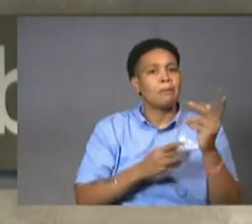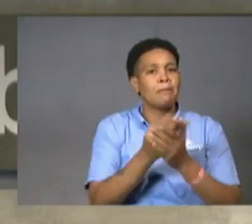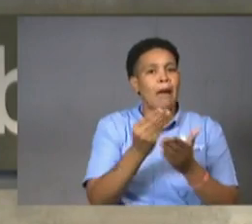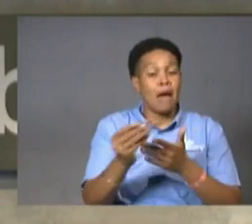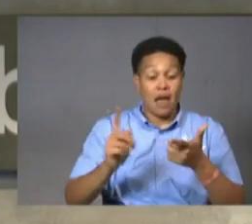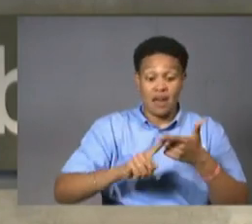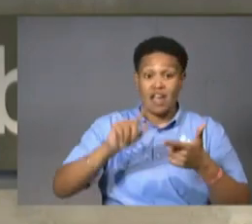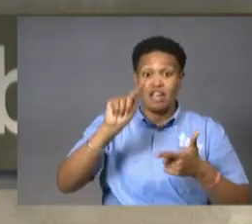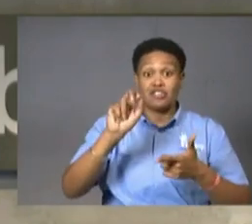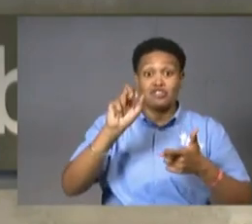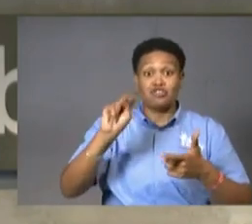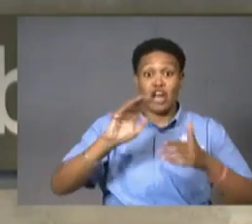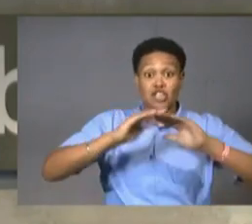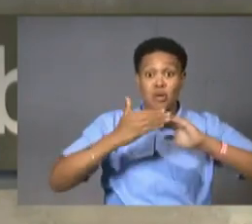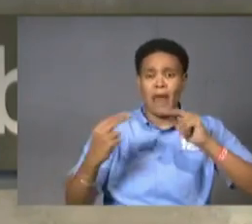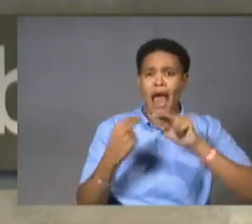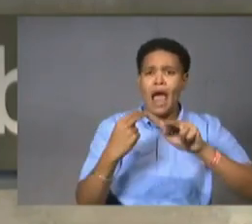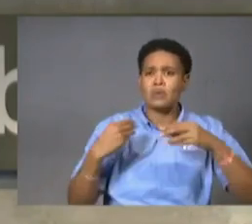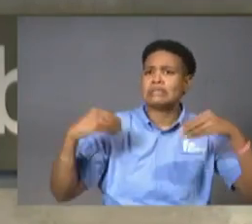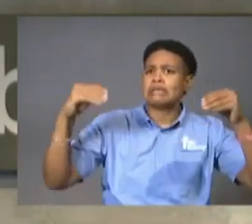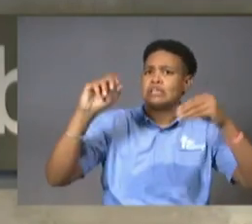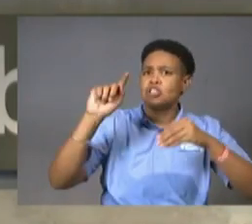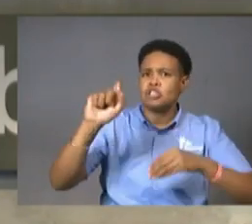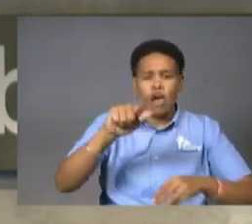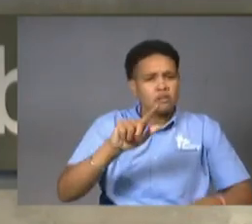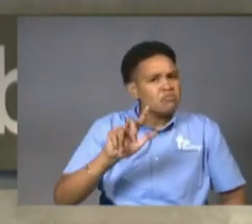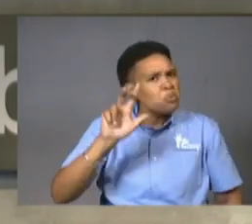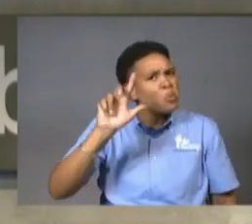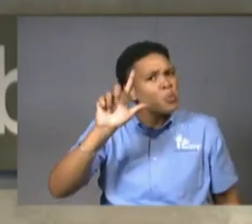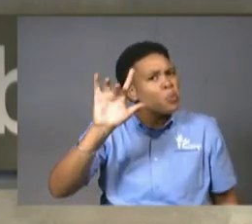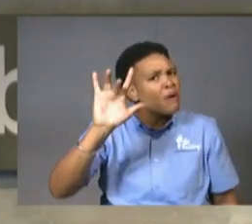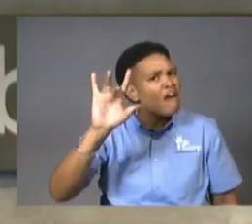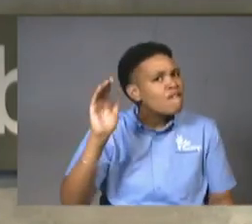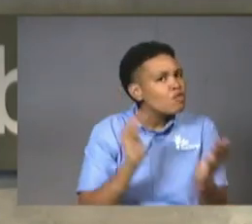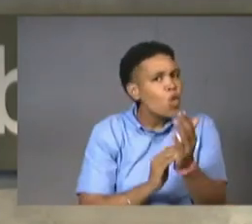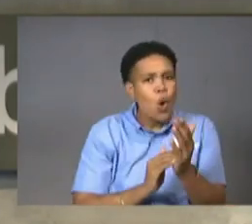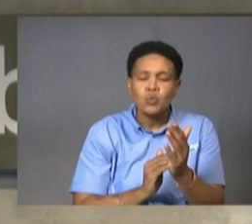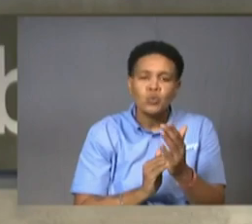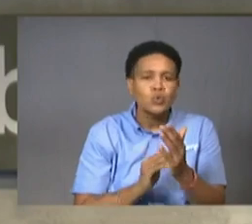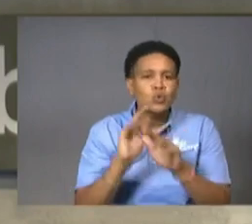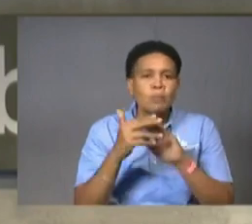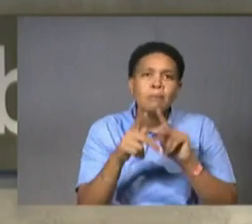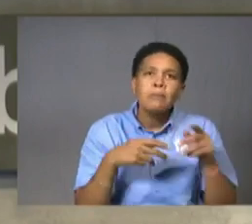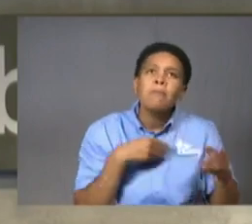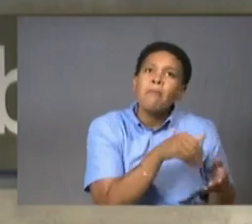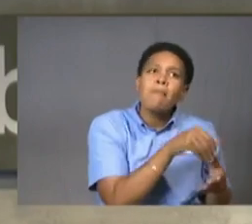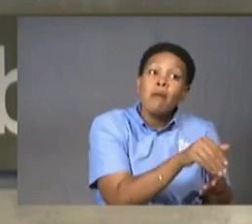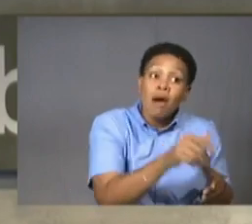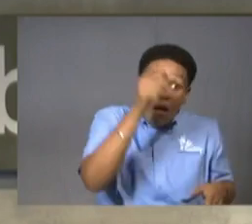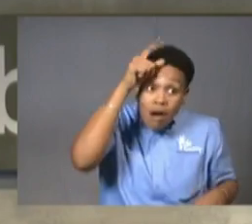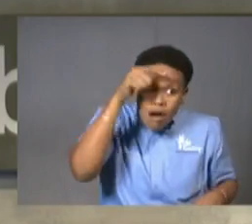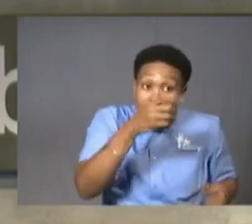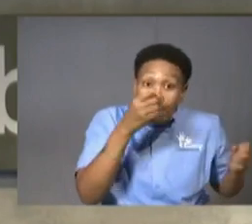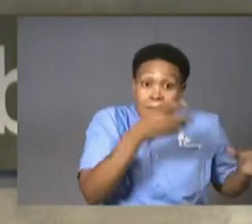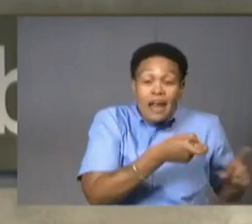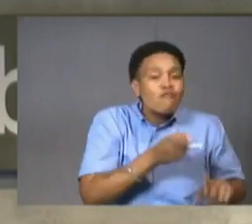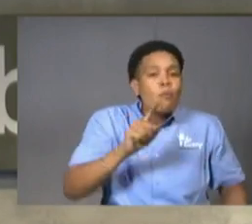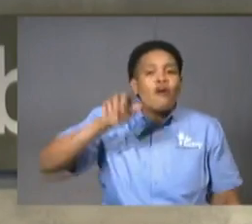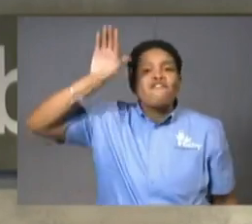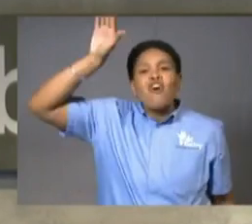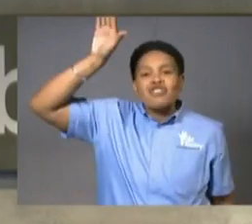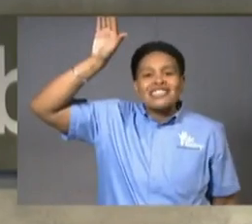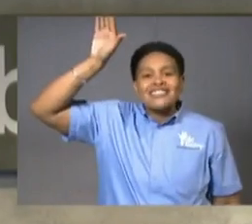Trans-Jamaica Highway went public. Many of those were persons from the diaspora. Observing securities laws that